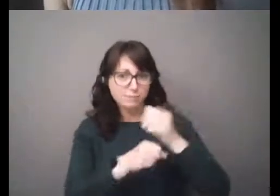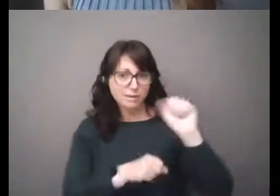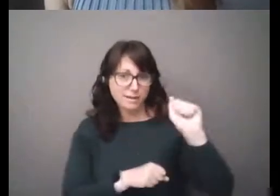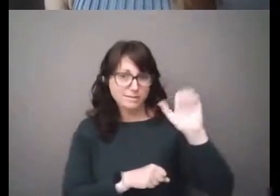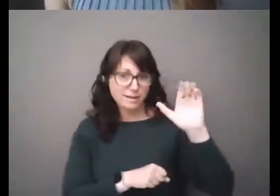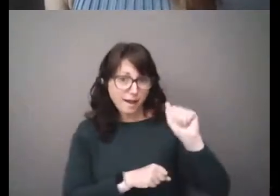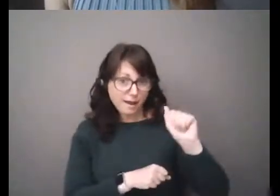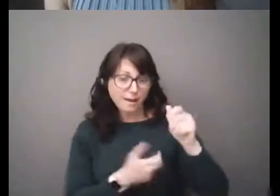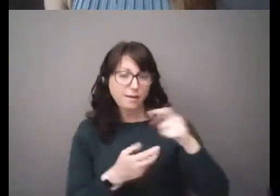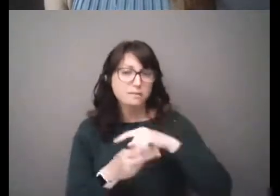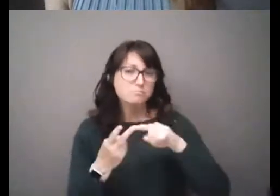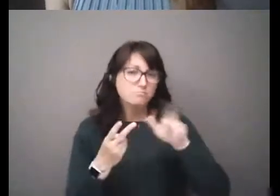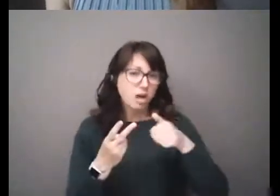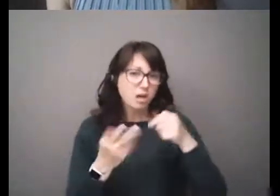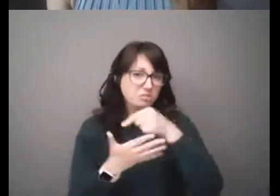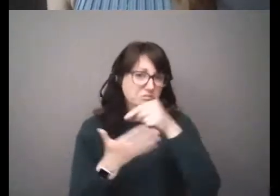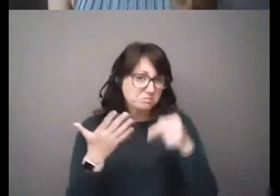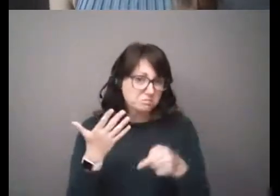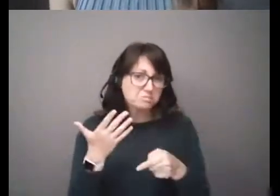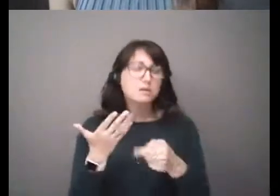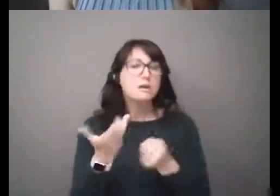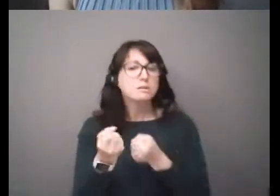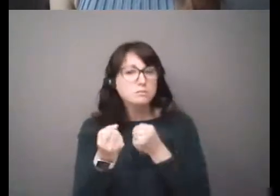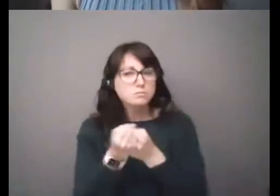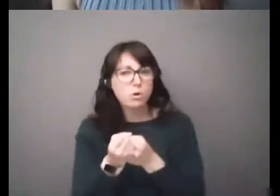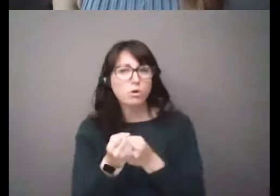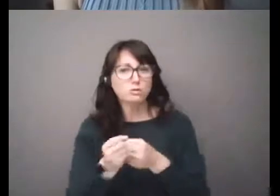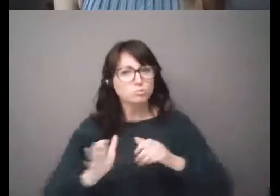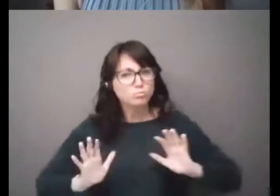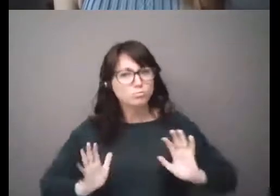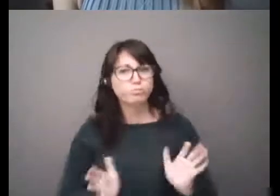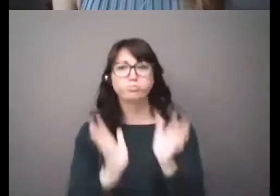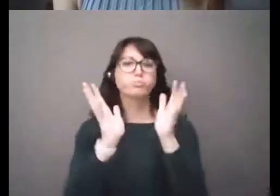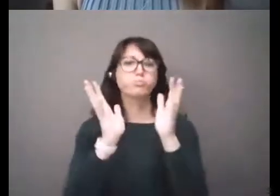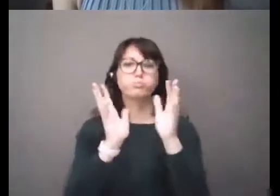other provisions that promote and further a